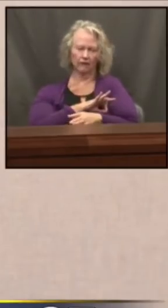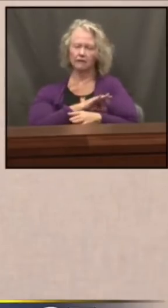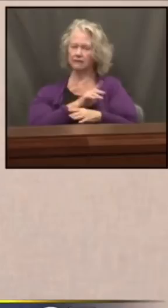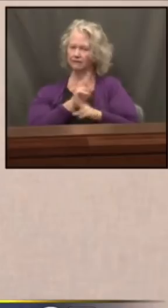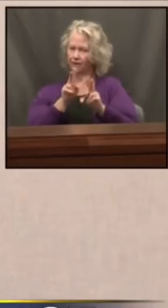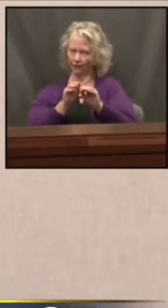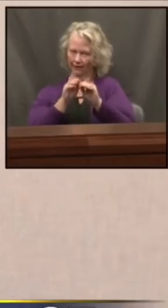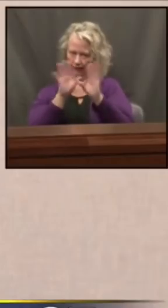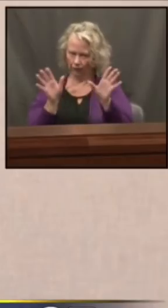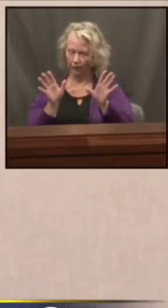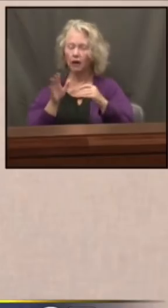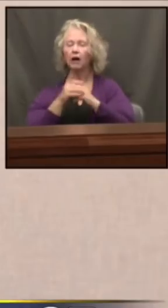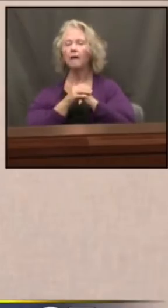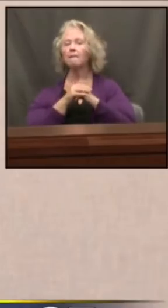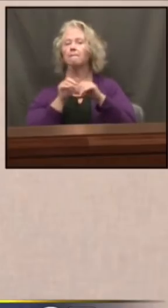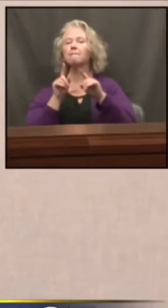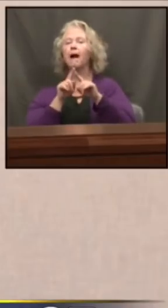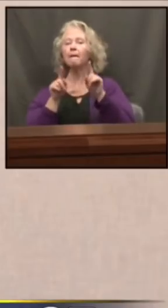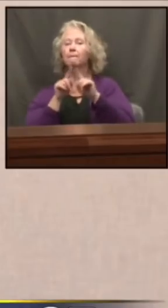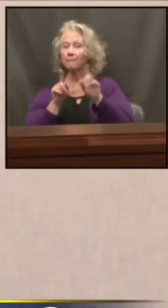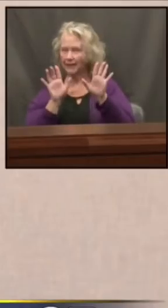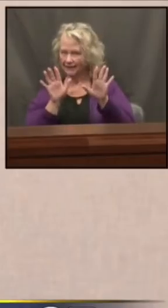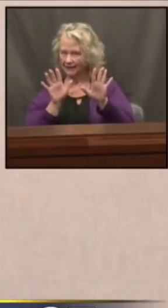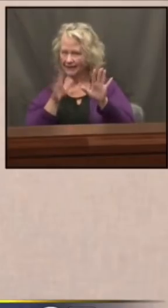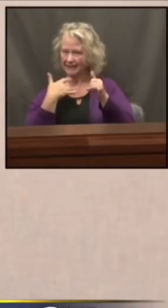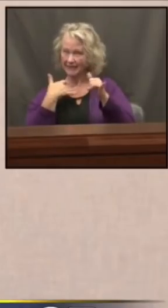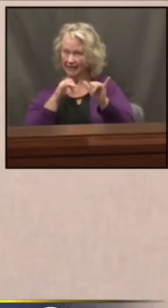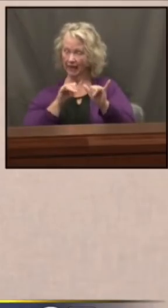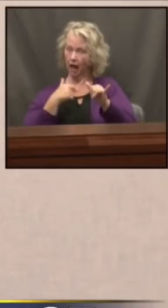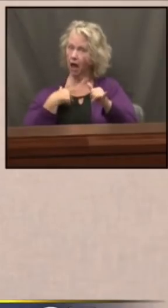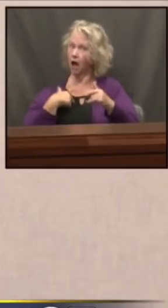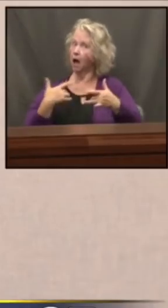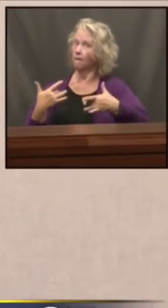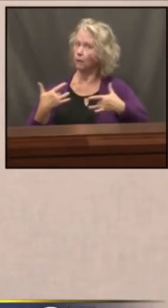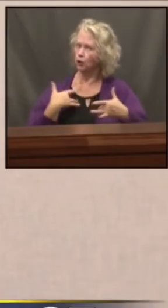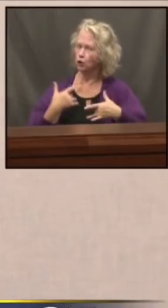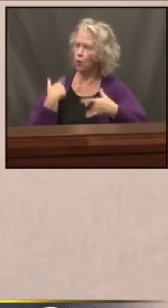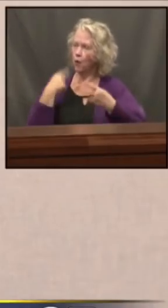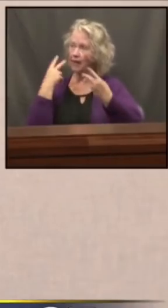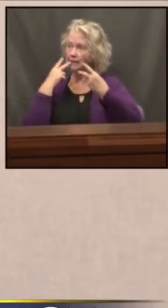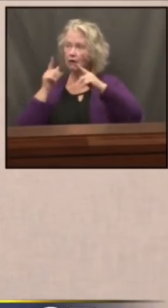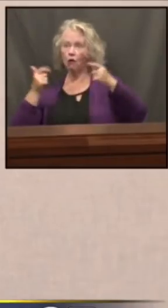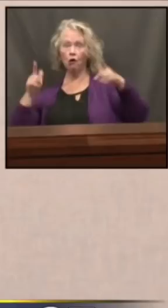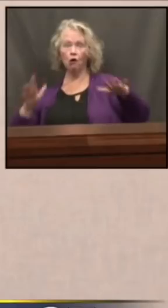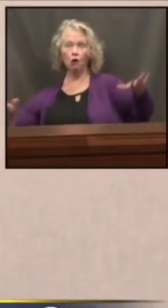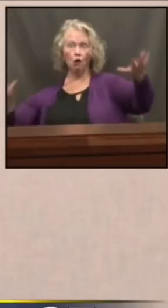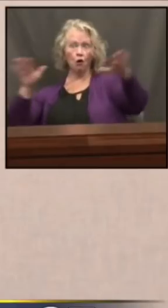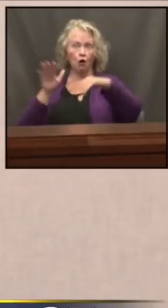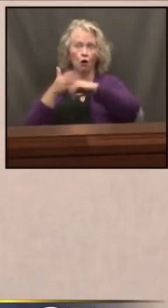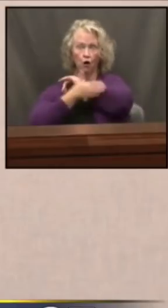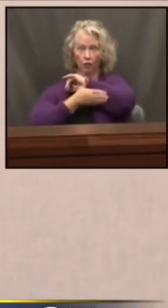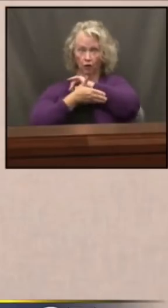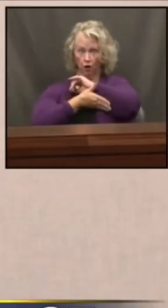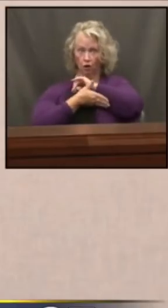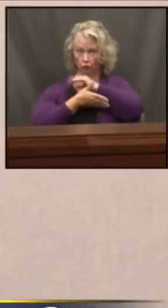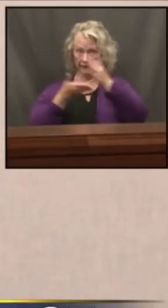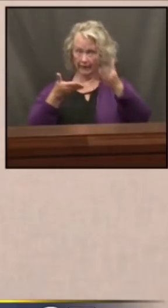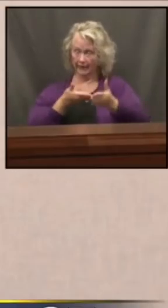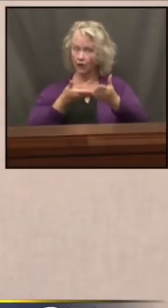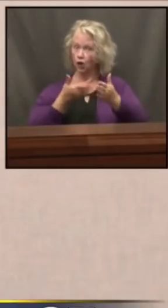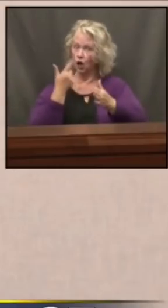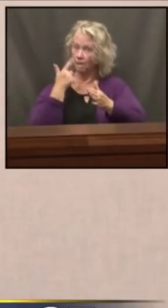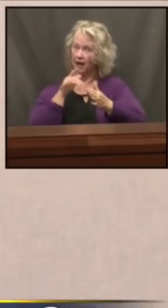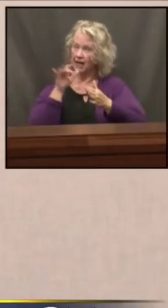Having said that, I raise the issue of what's happening in other areas of our country because circulating